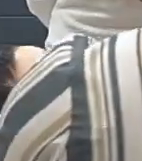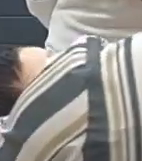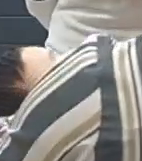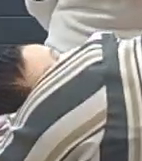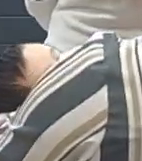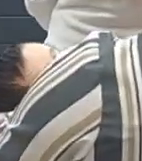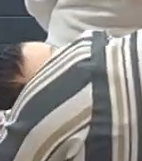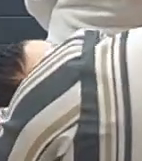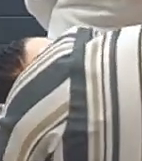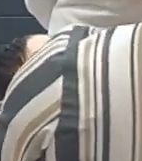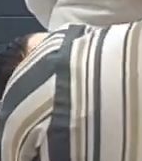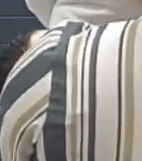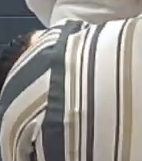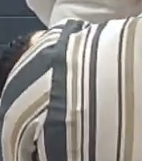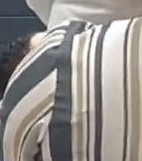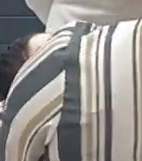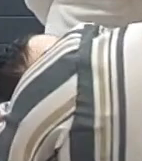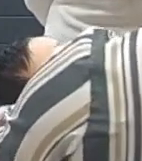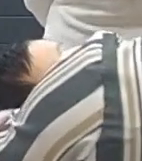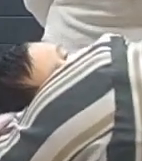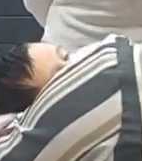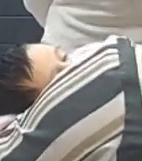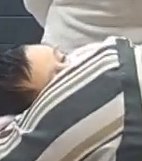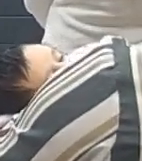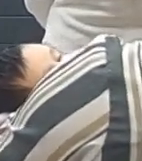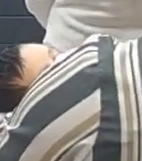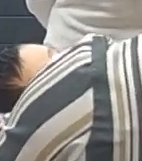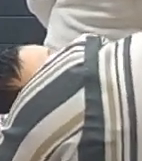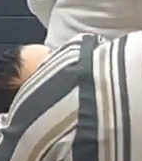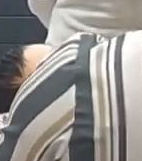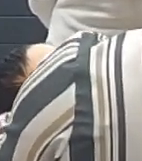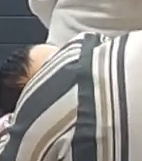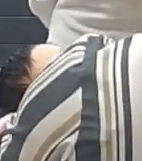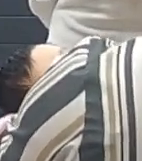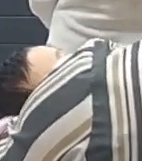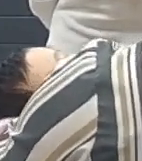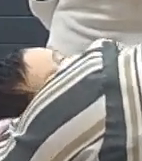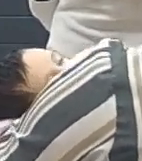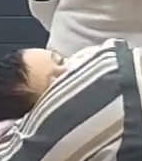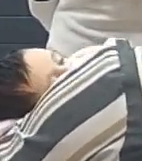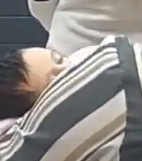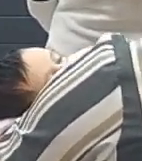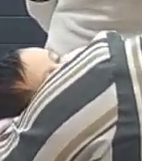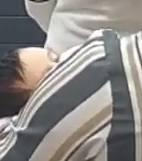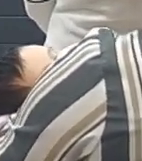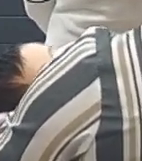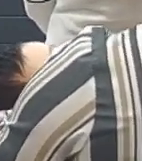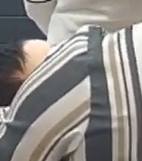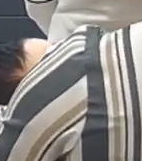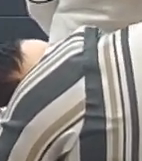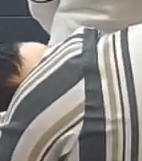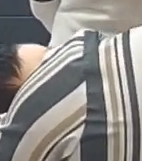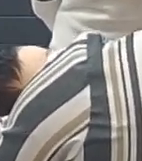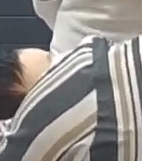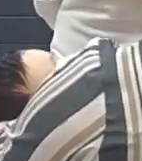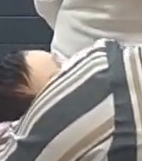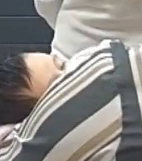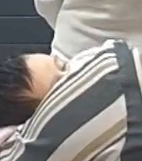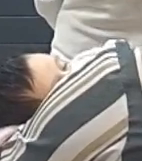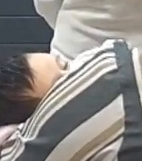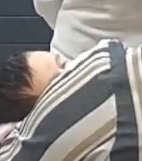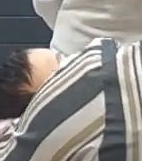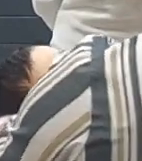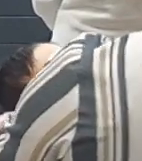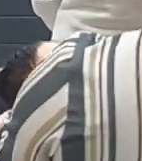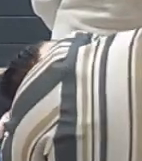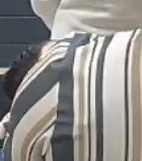praise you, Lord, because you have cared for your flock. You have loved this church, have made us